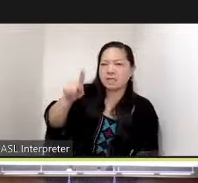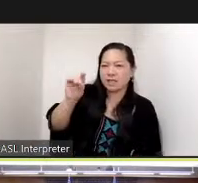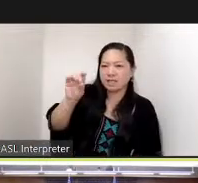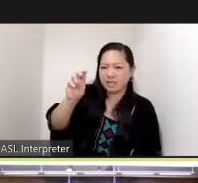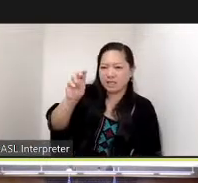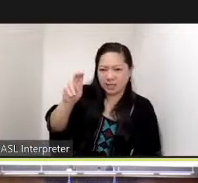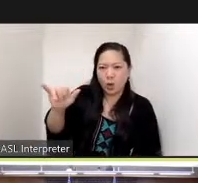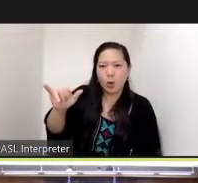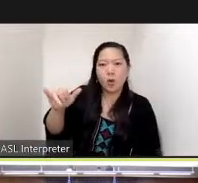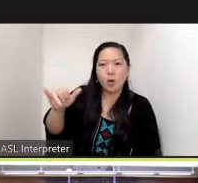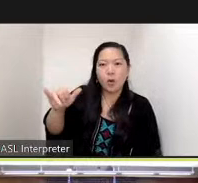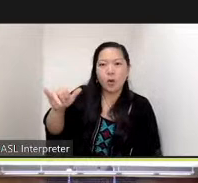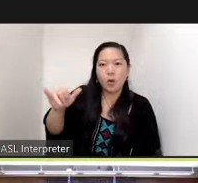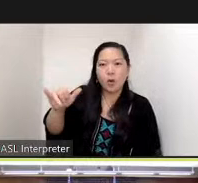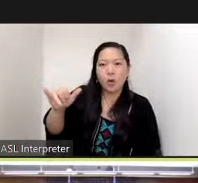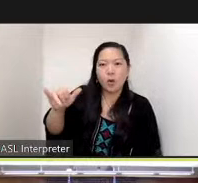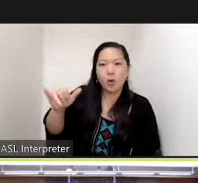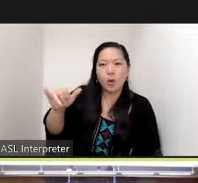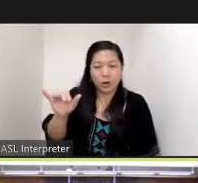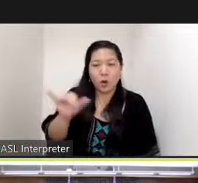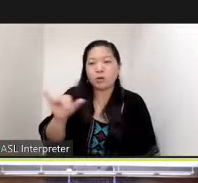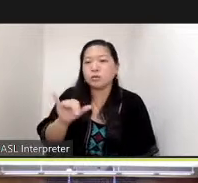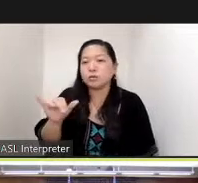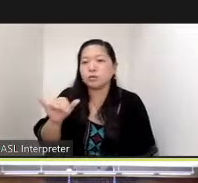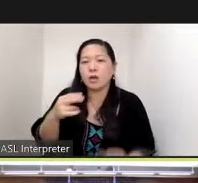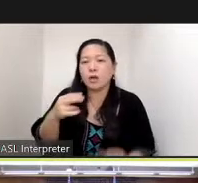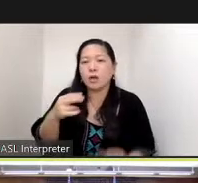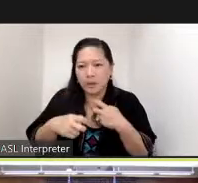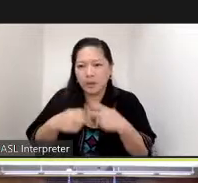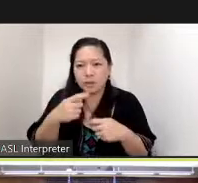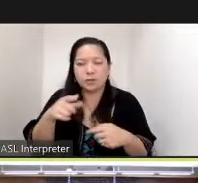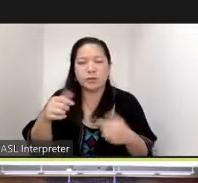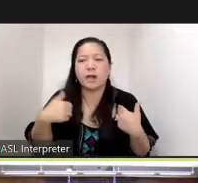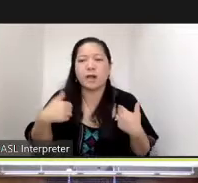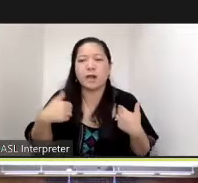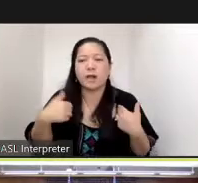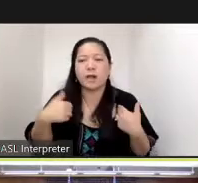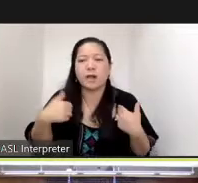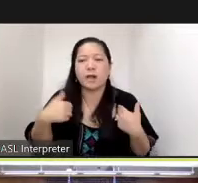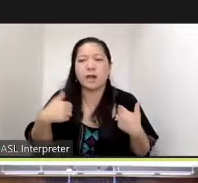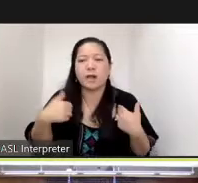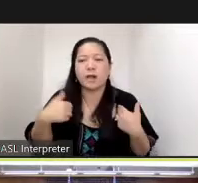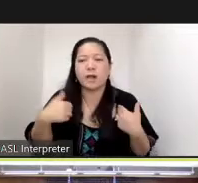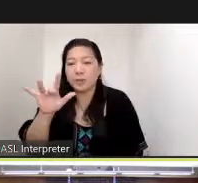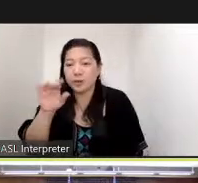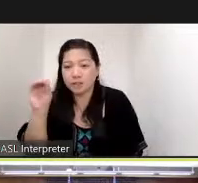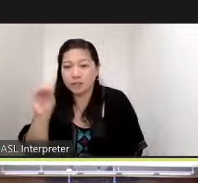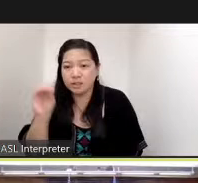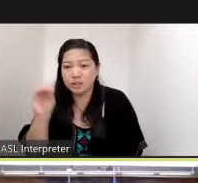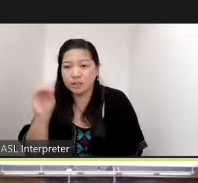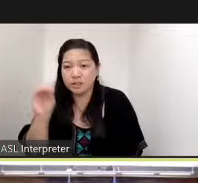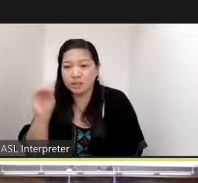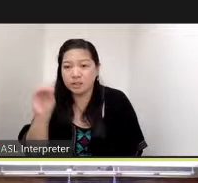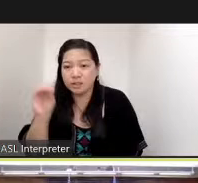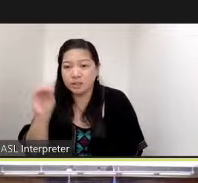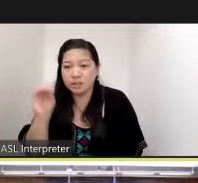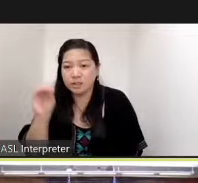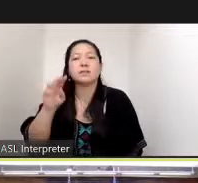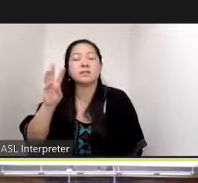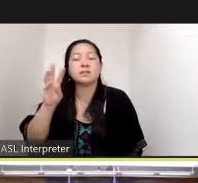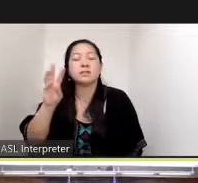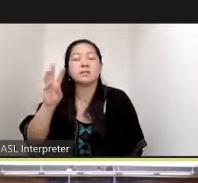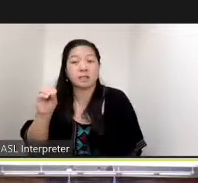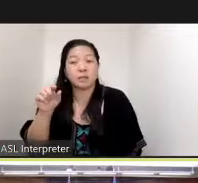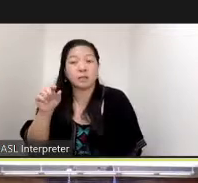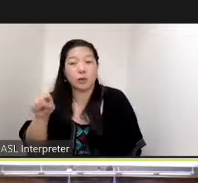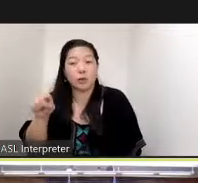pandemic. It was 48.4% in 2020, 35% in 2021, and 60.9% in 2022.